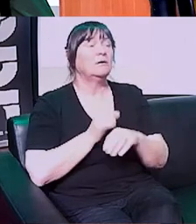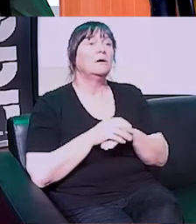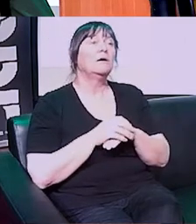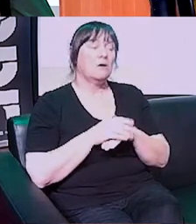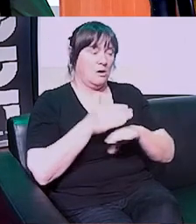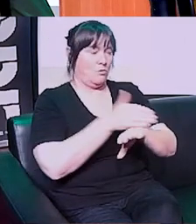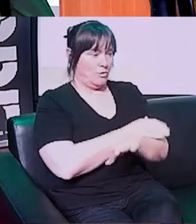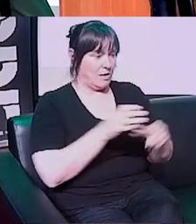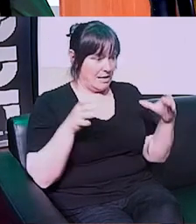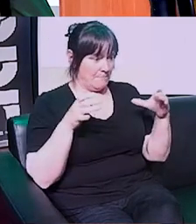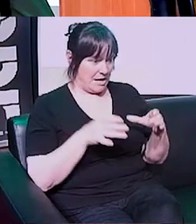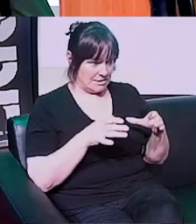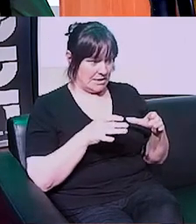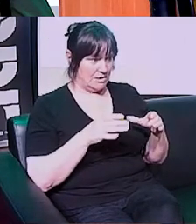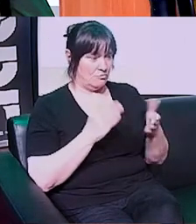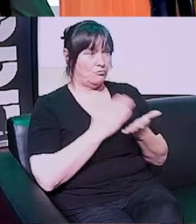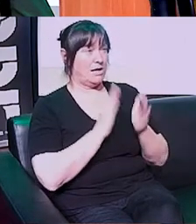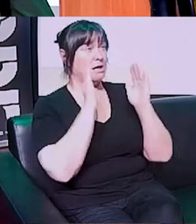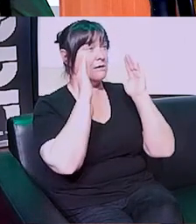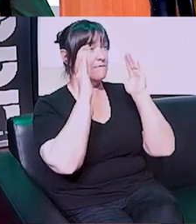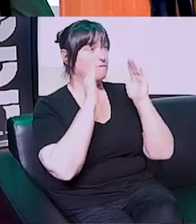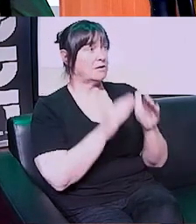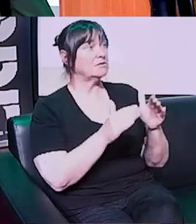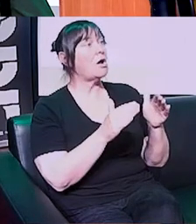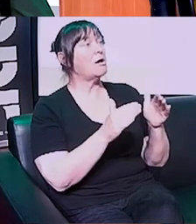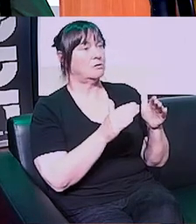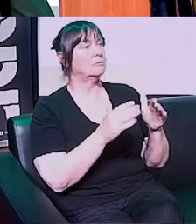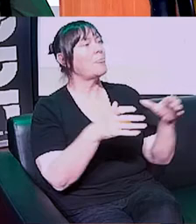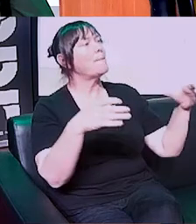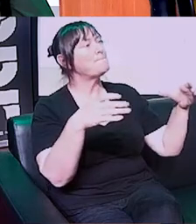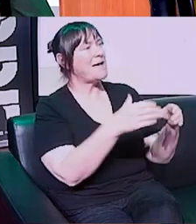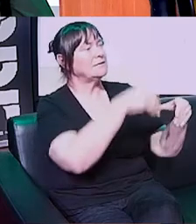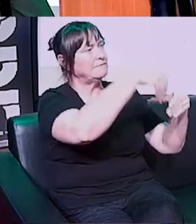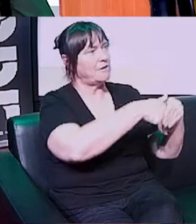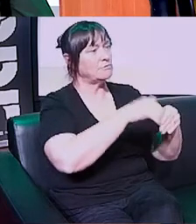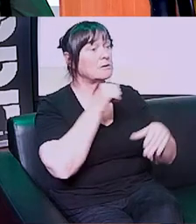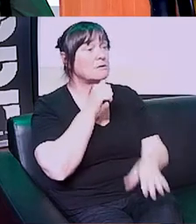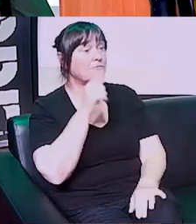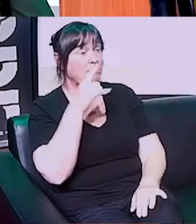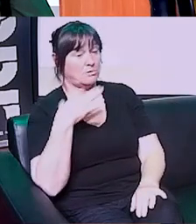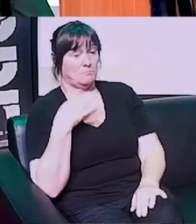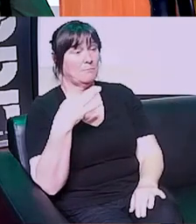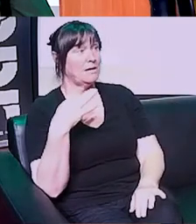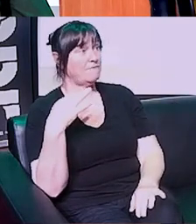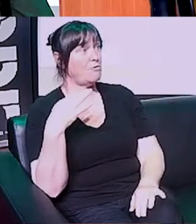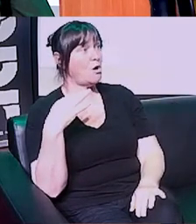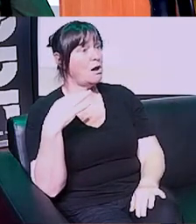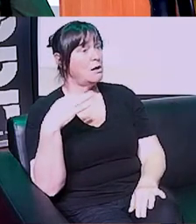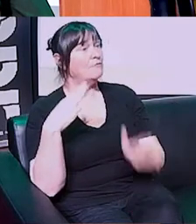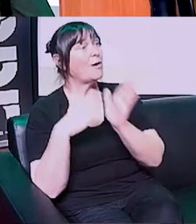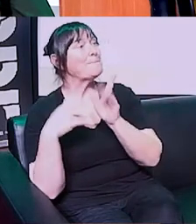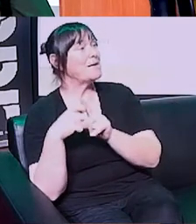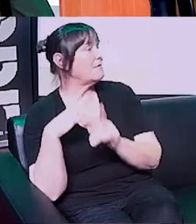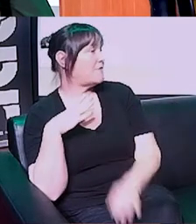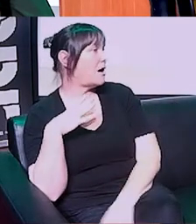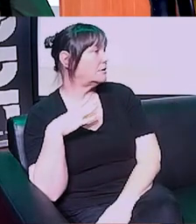The Green Party primarily focuses on the party vote. So if people want to give me their candidate vote, that's fine as well. One of the things